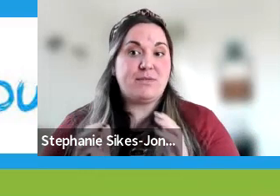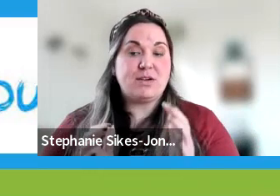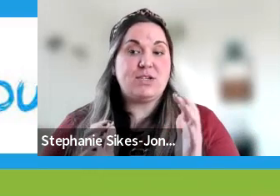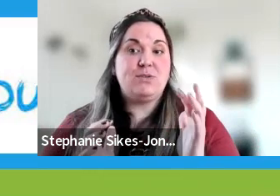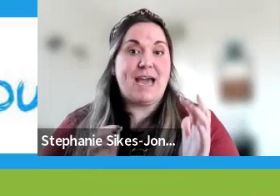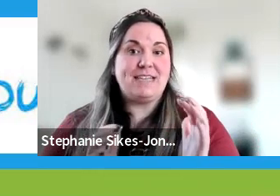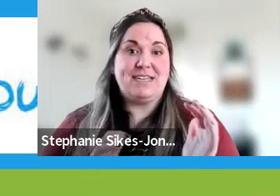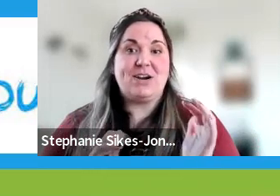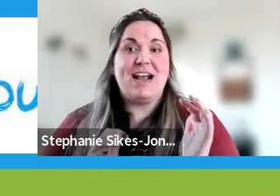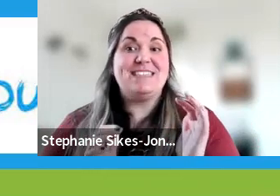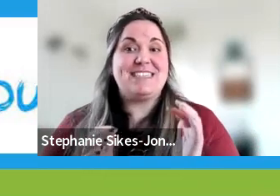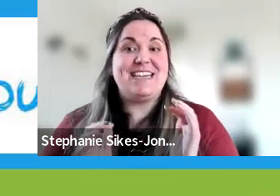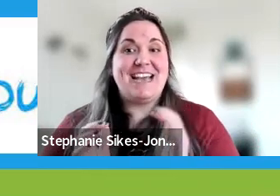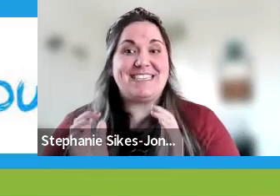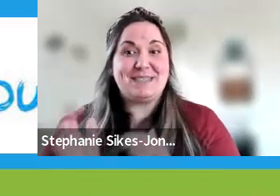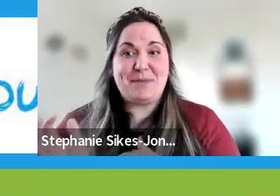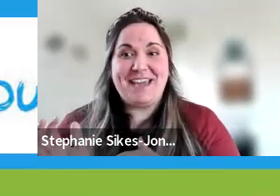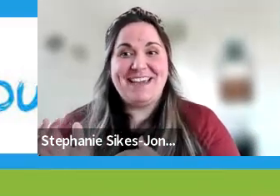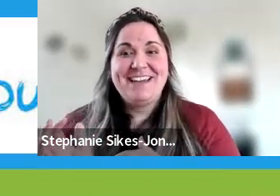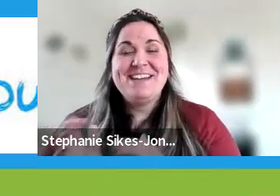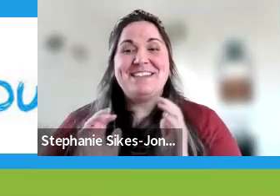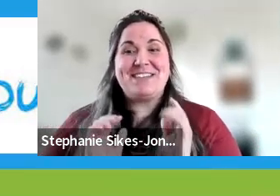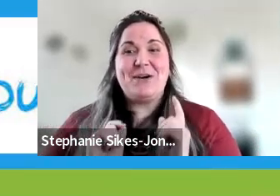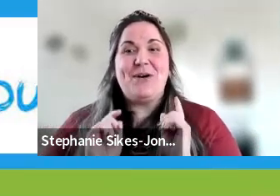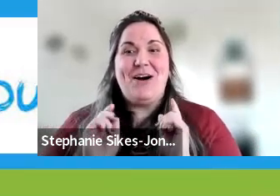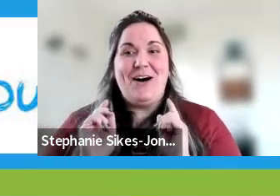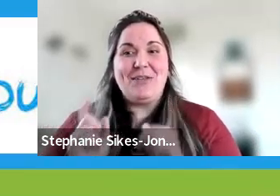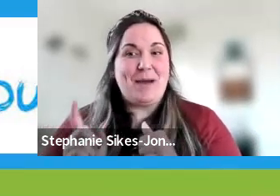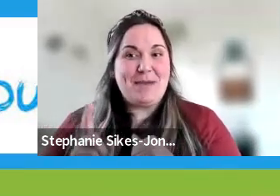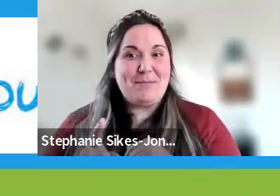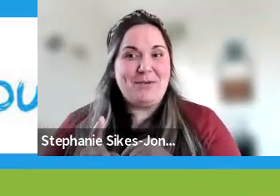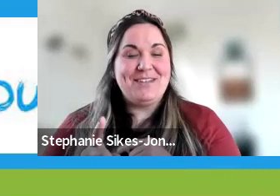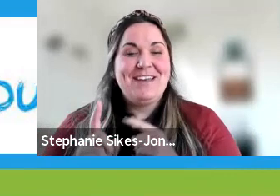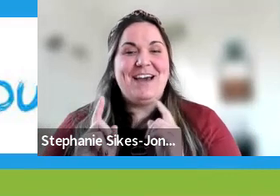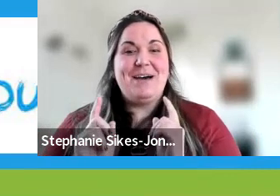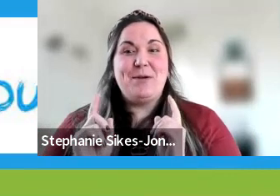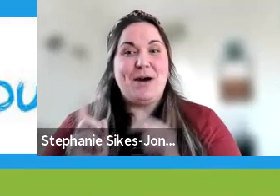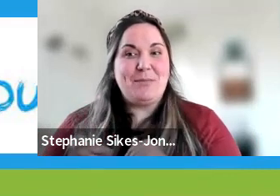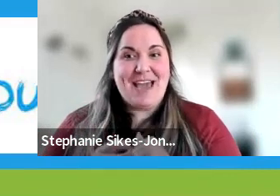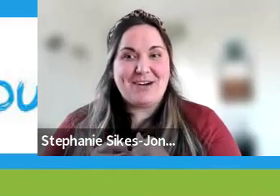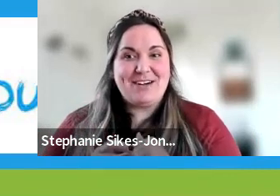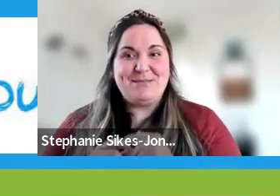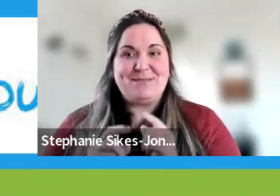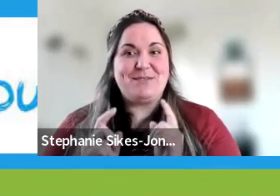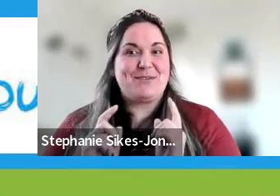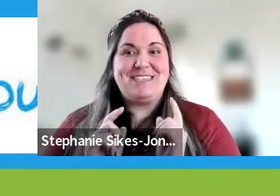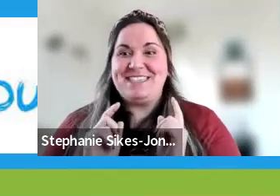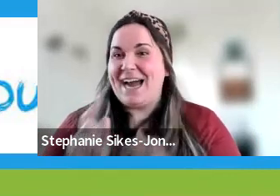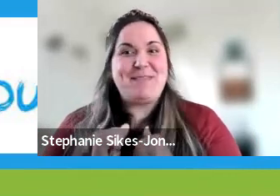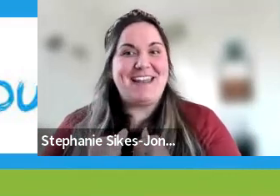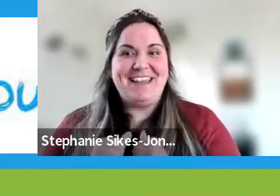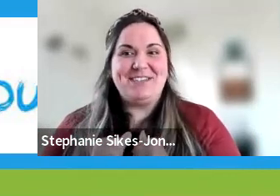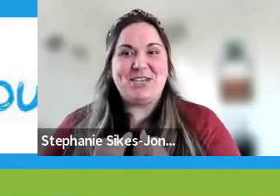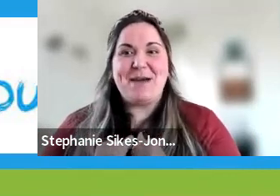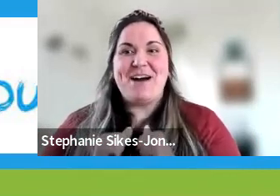probably refer to that center as CSSP. So all of my people who help with acronyms, feel free to